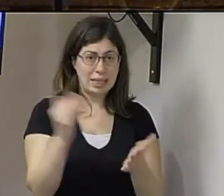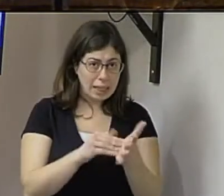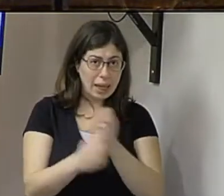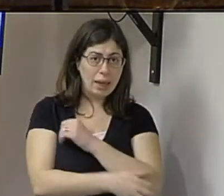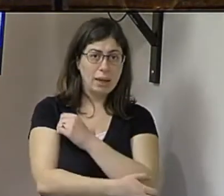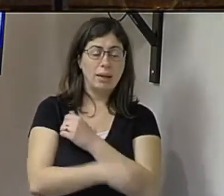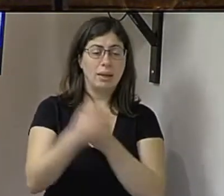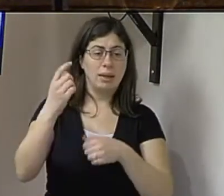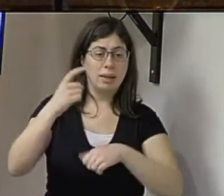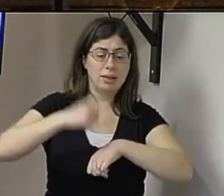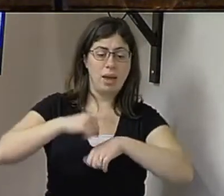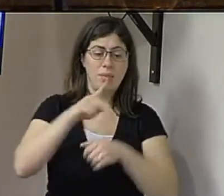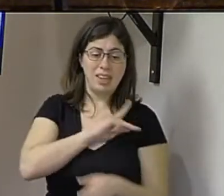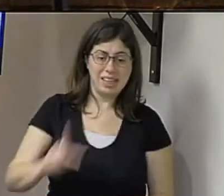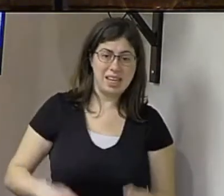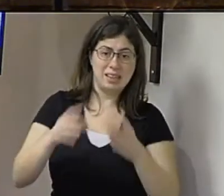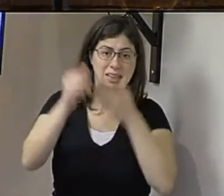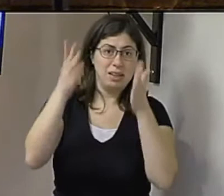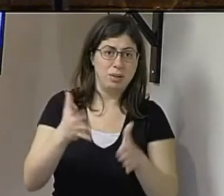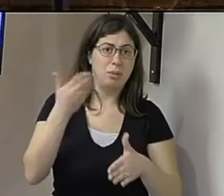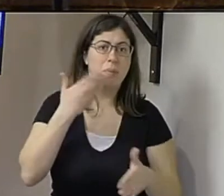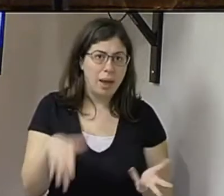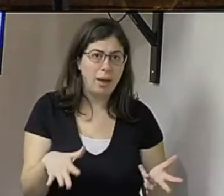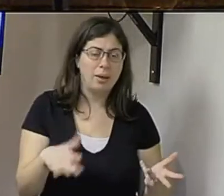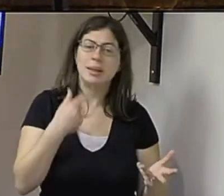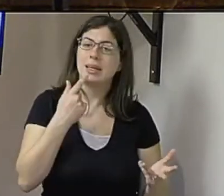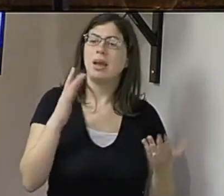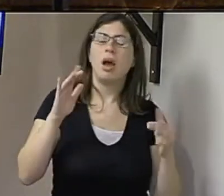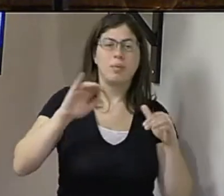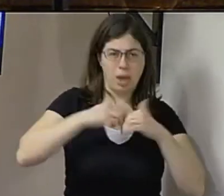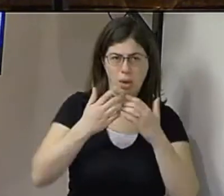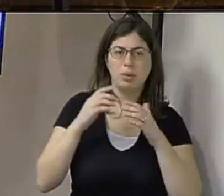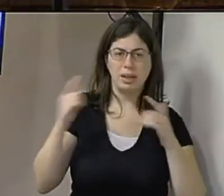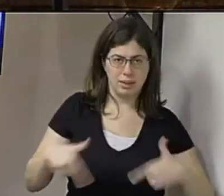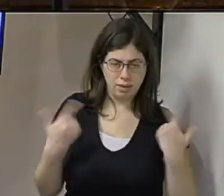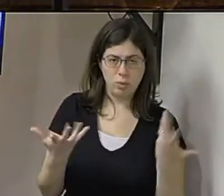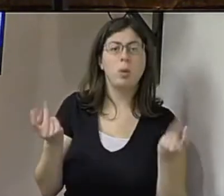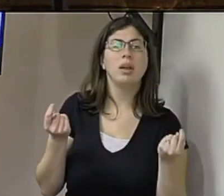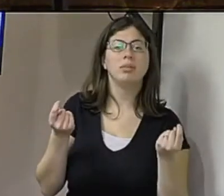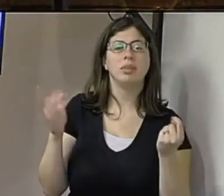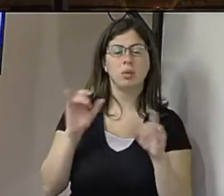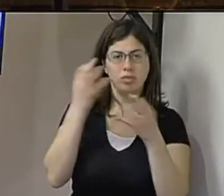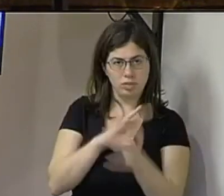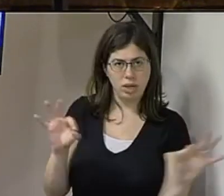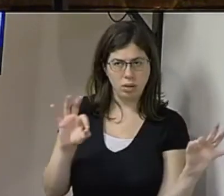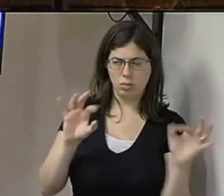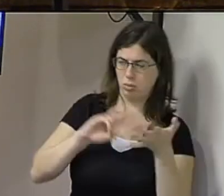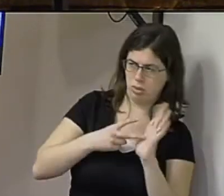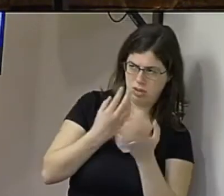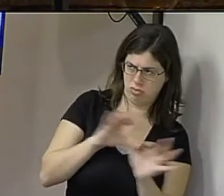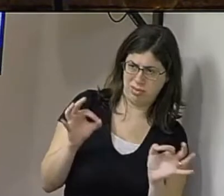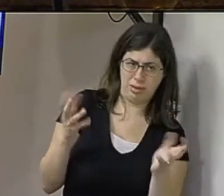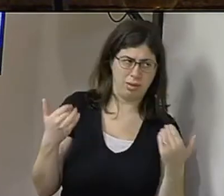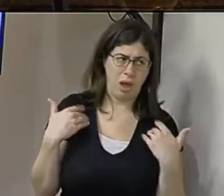where the kings and the leaders were pretty bad, right? Is saying, hey, here's how we're going to leave. We're going to live as free men. Well, what do you mean we're free men? Hey,